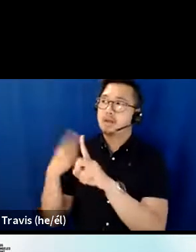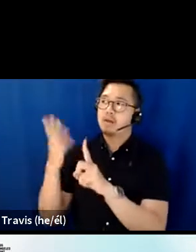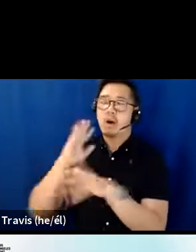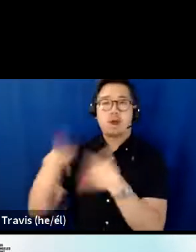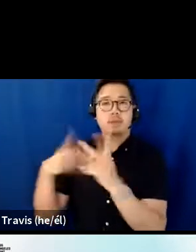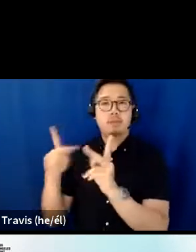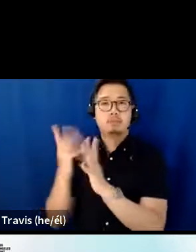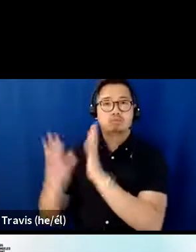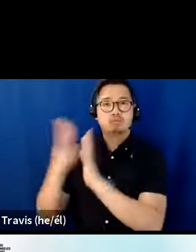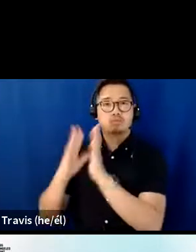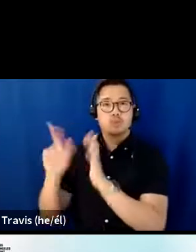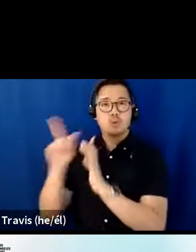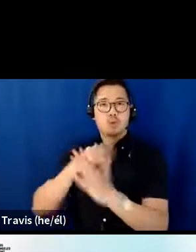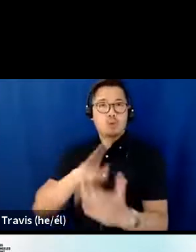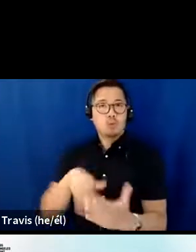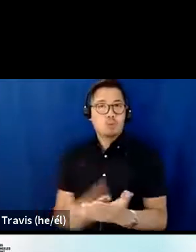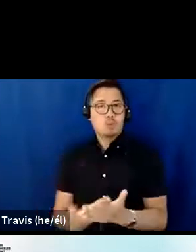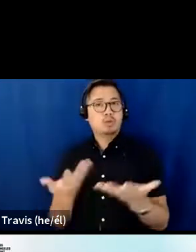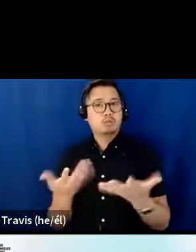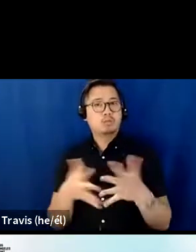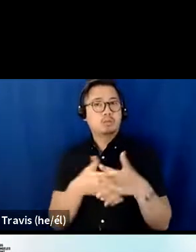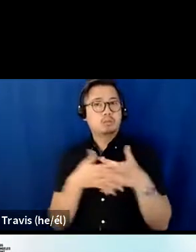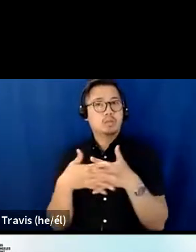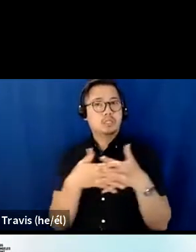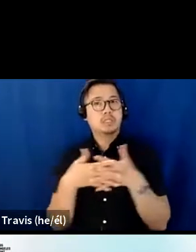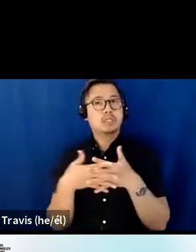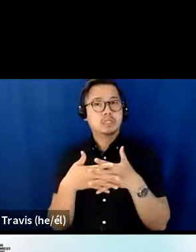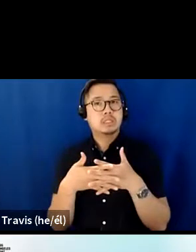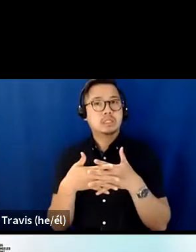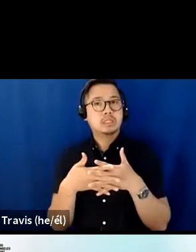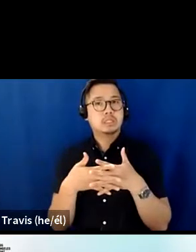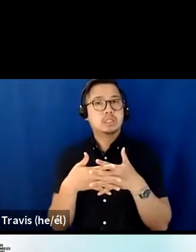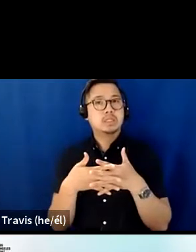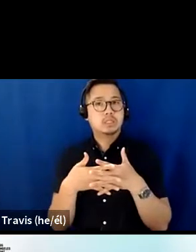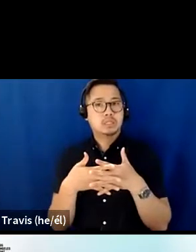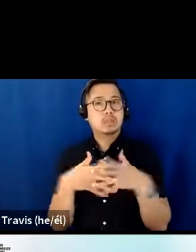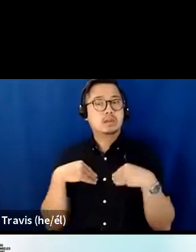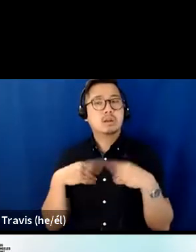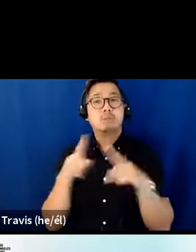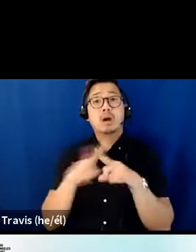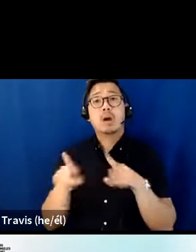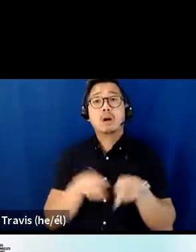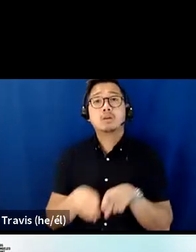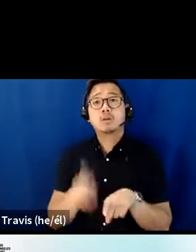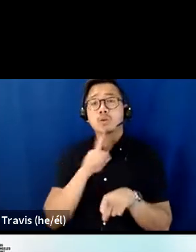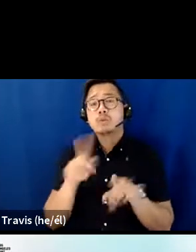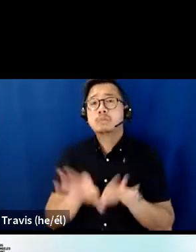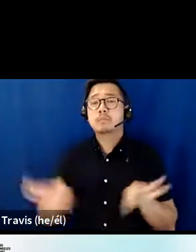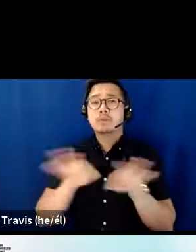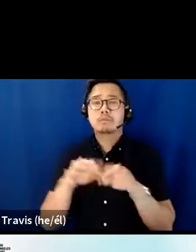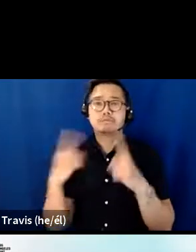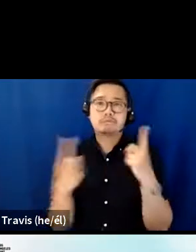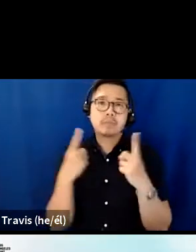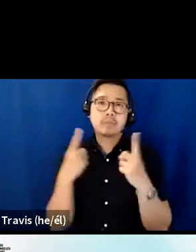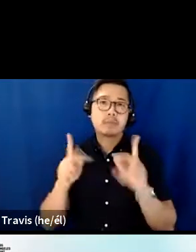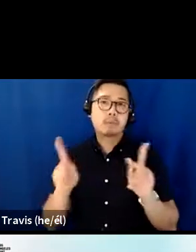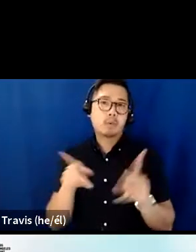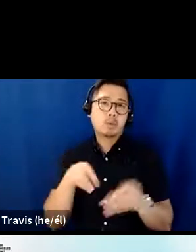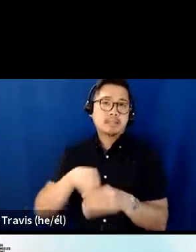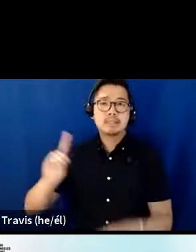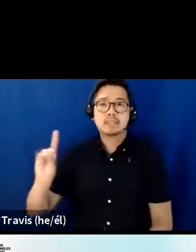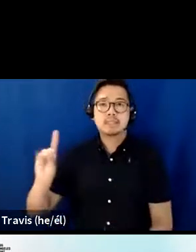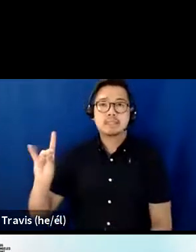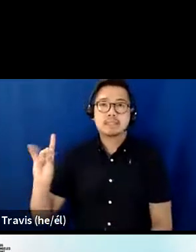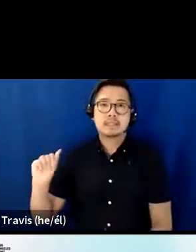who have landed here on this part of the North American shores, but not also forgetting about the rest of us in the diaspora, which I like to use, you know,